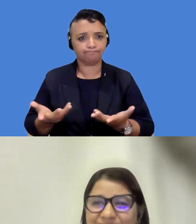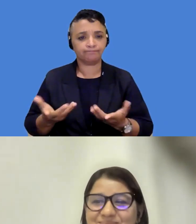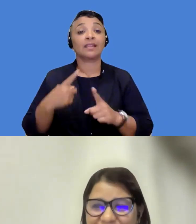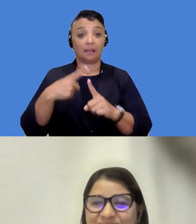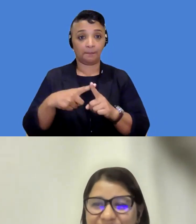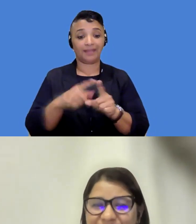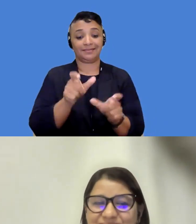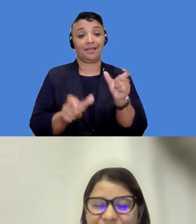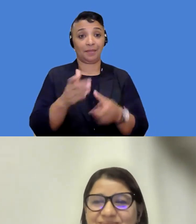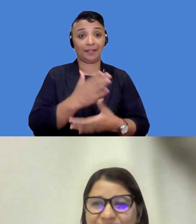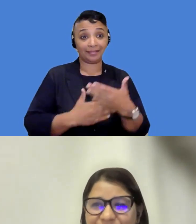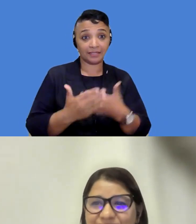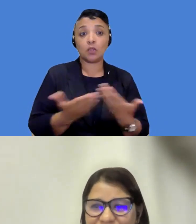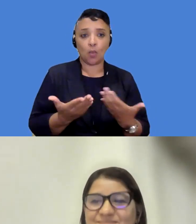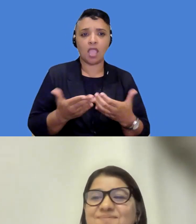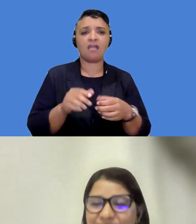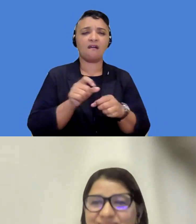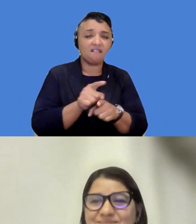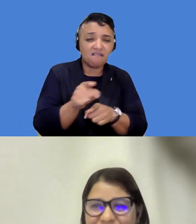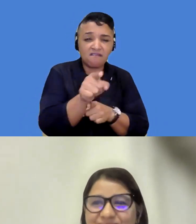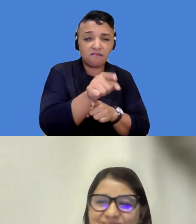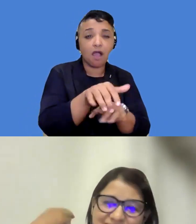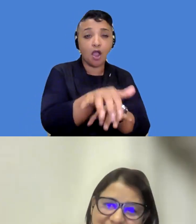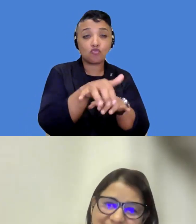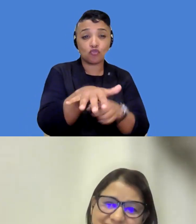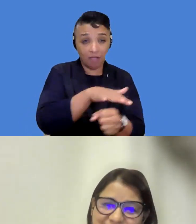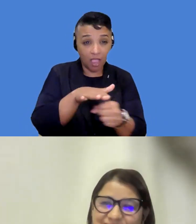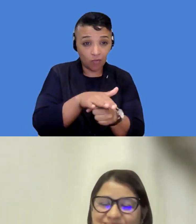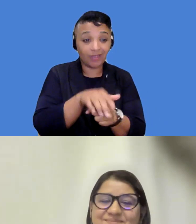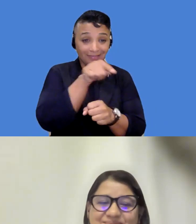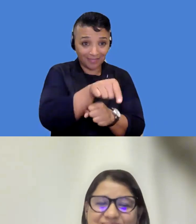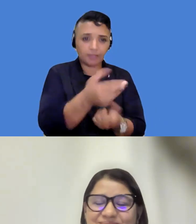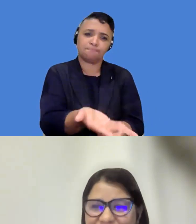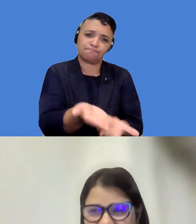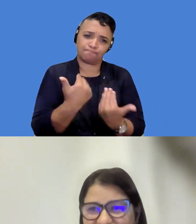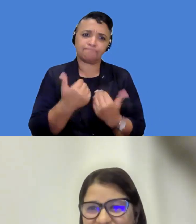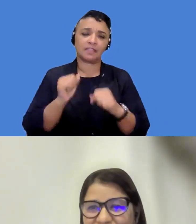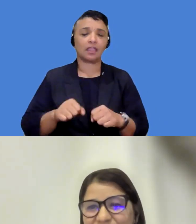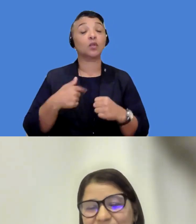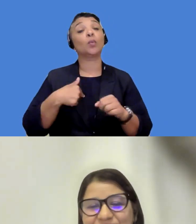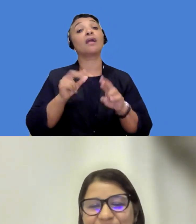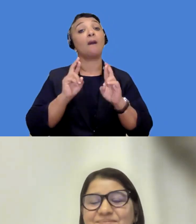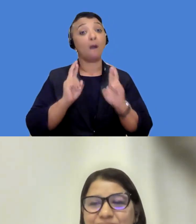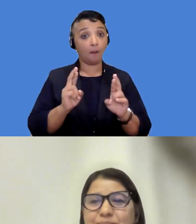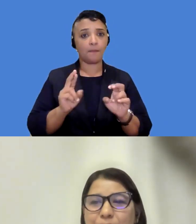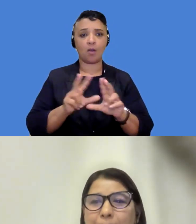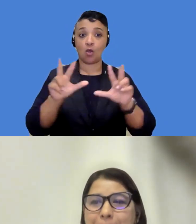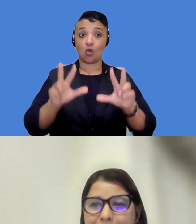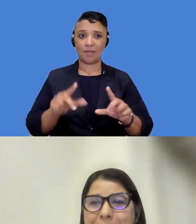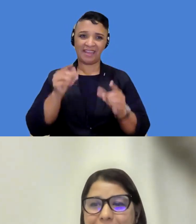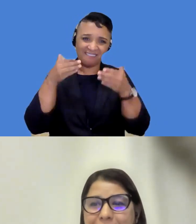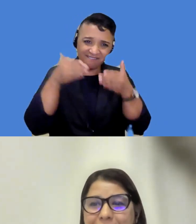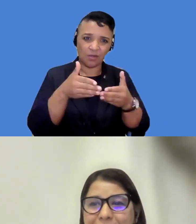with disabilities from rural areas. So we really hope that that webinar specifically